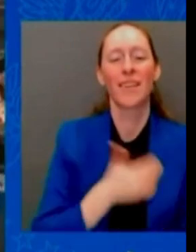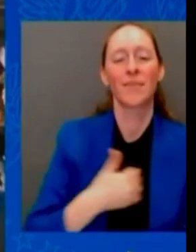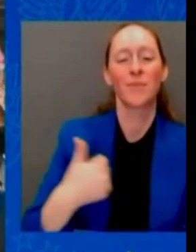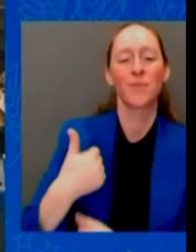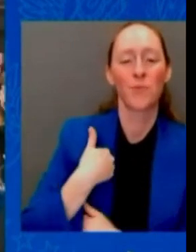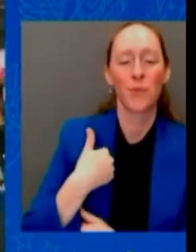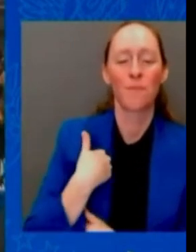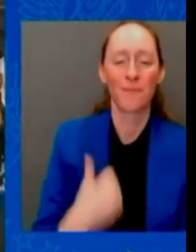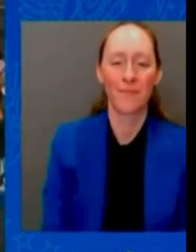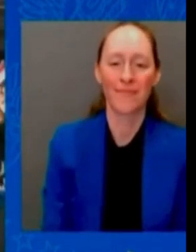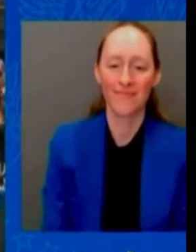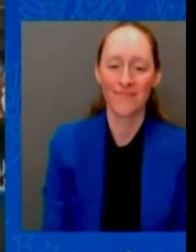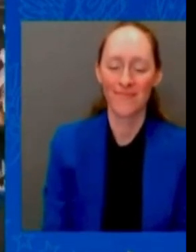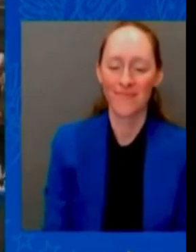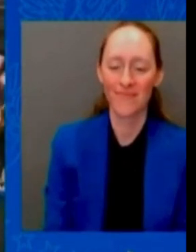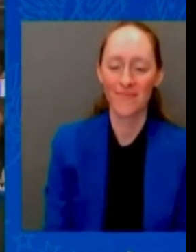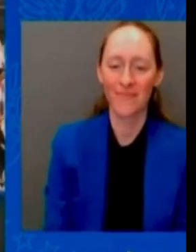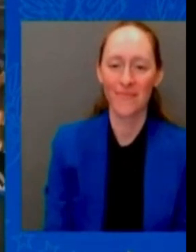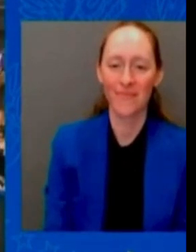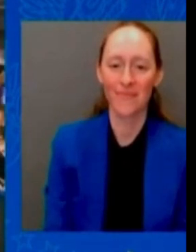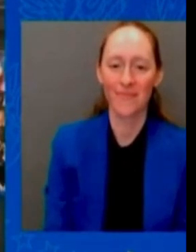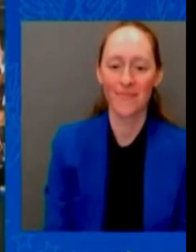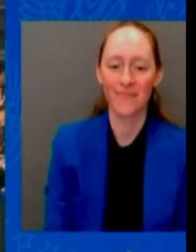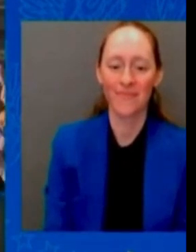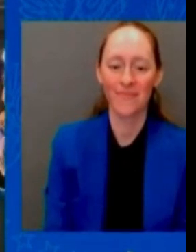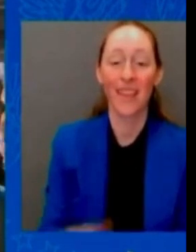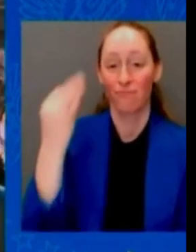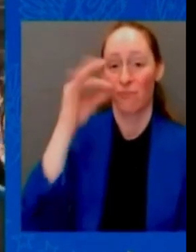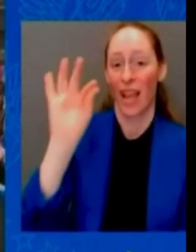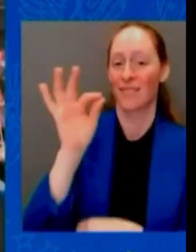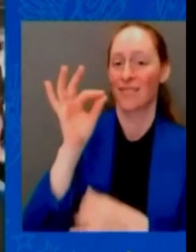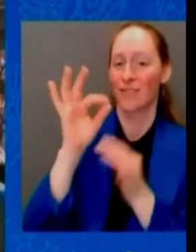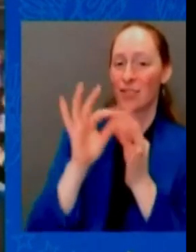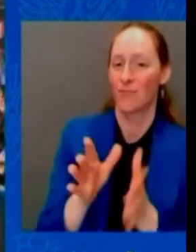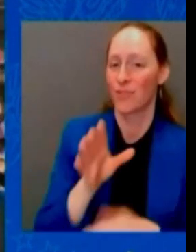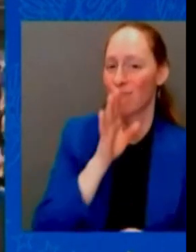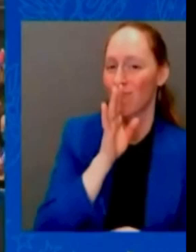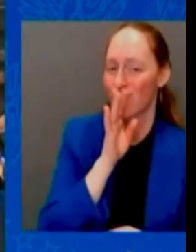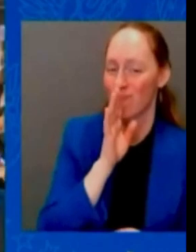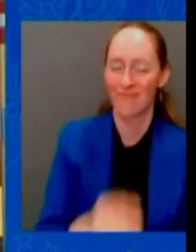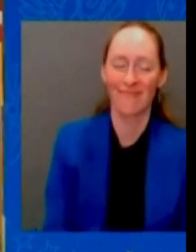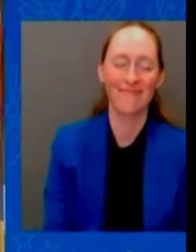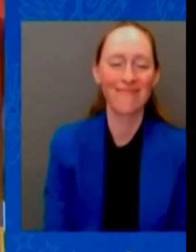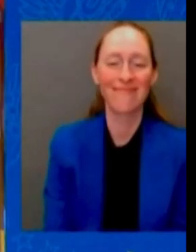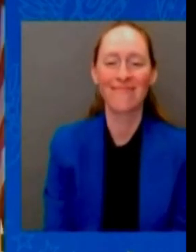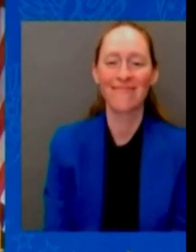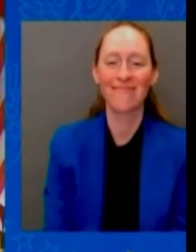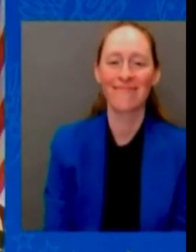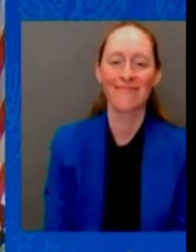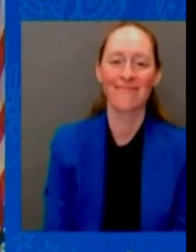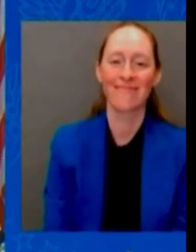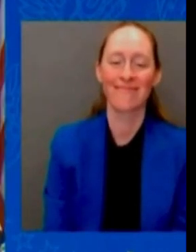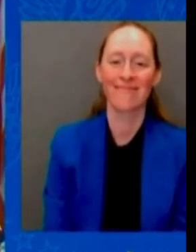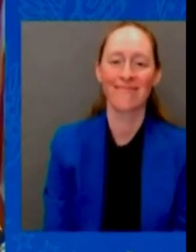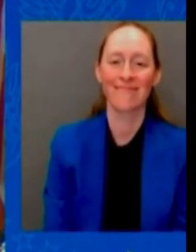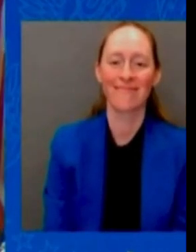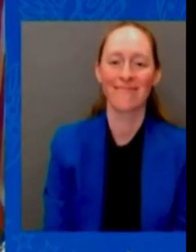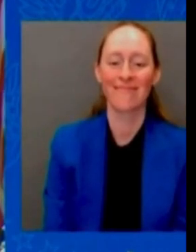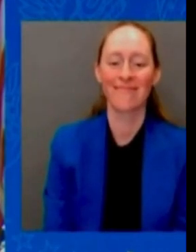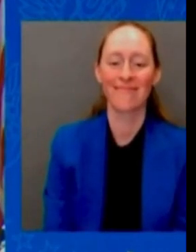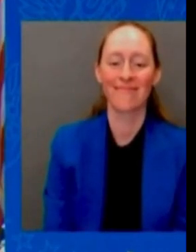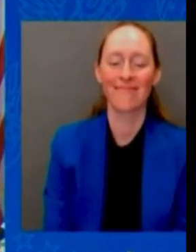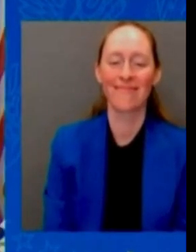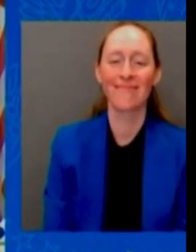la France et les États-Unis affronteront l'avenir comme nous l'avons toujours fait, confiants dans nos capacités communes, soutenus par la force de nos